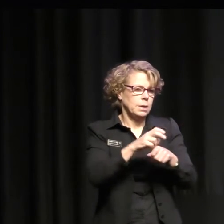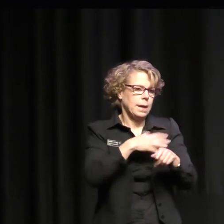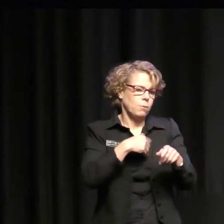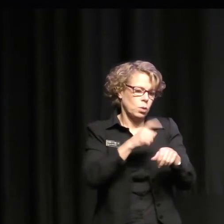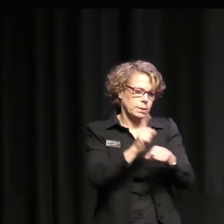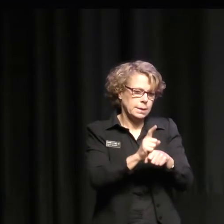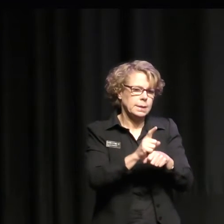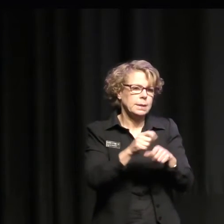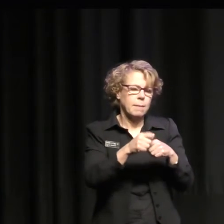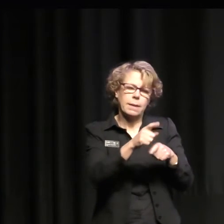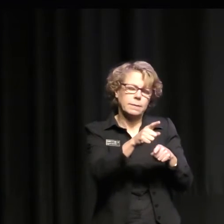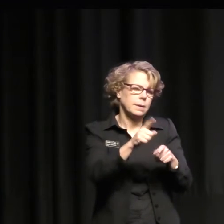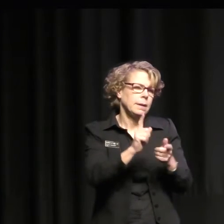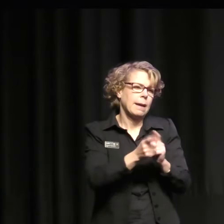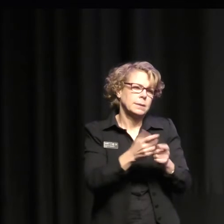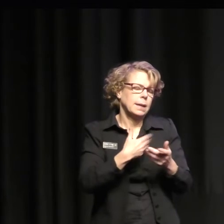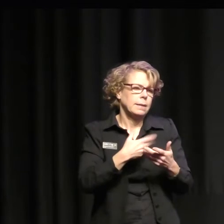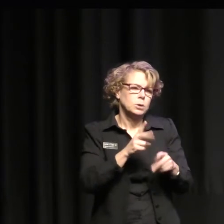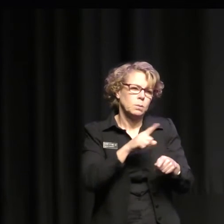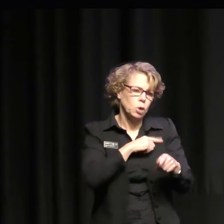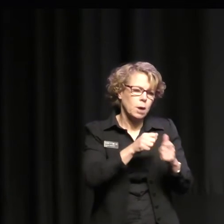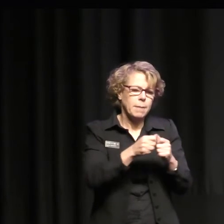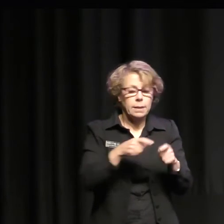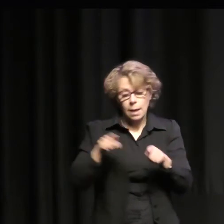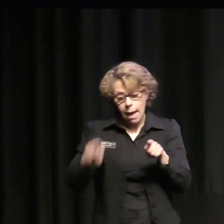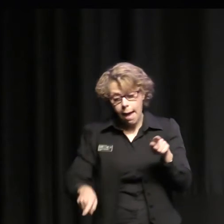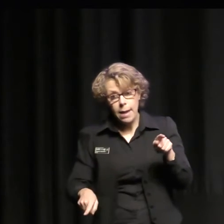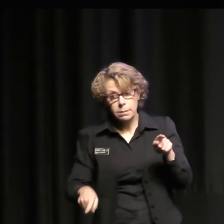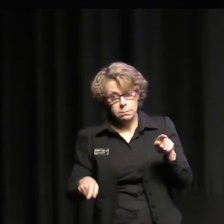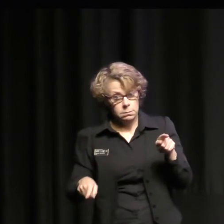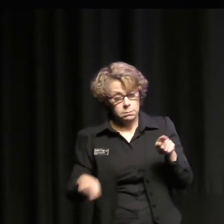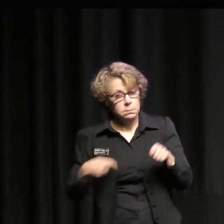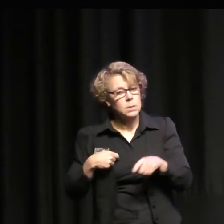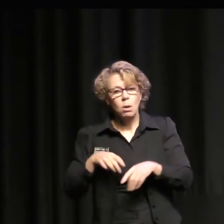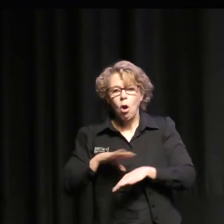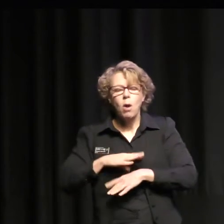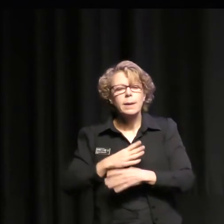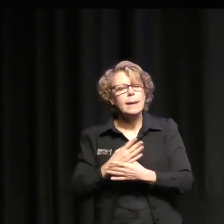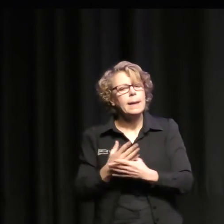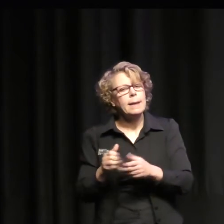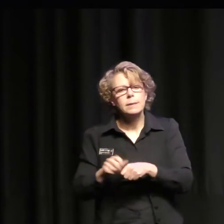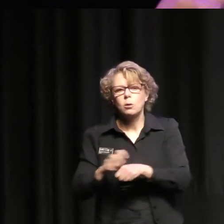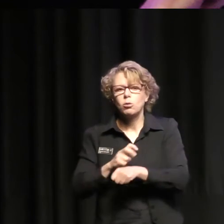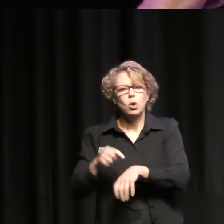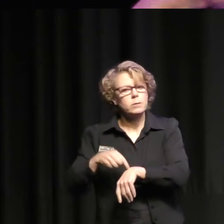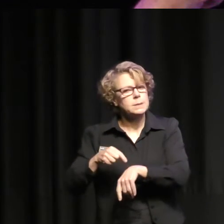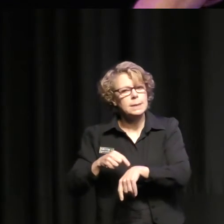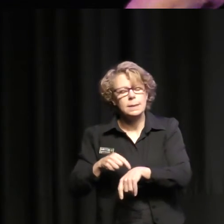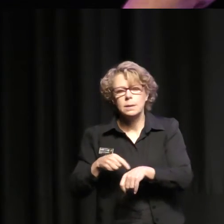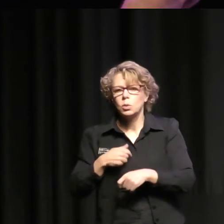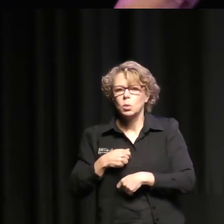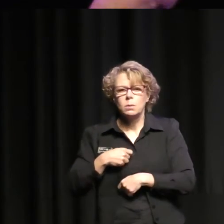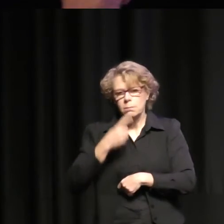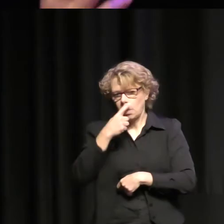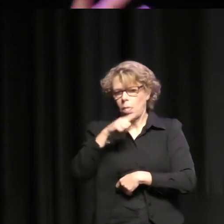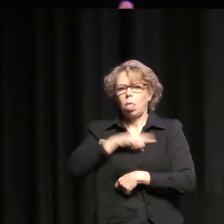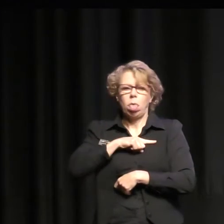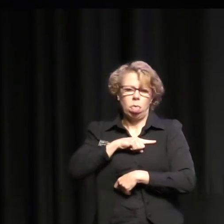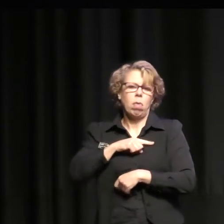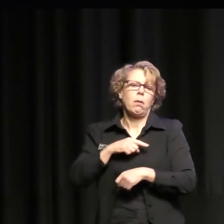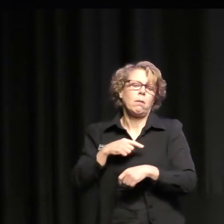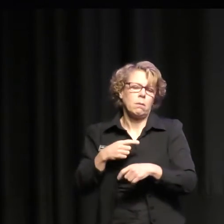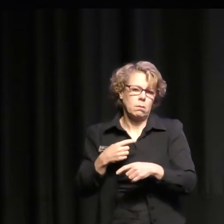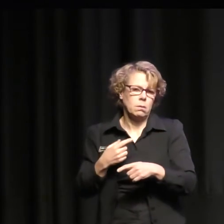can. If you're down in the precariat, you have no control of your time. You have suffered from the precariatized